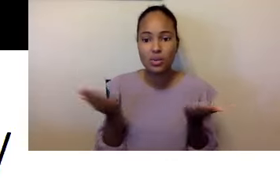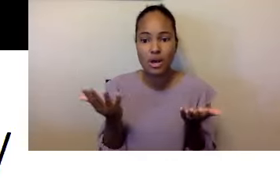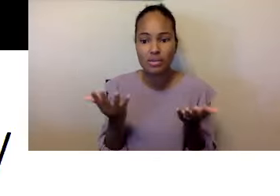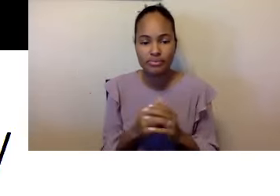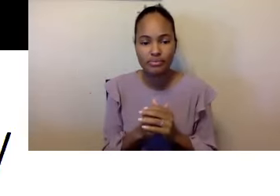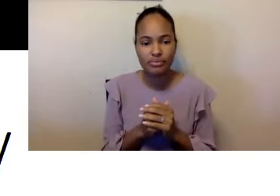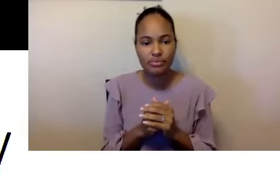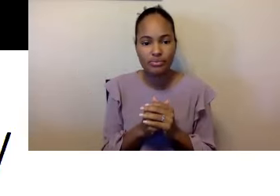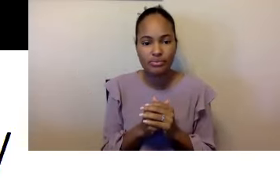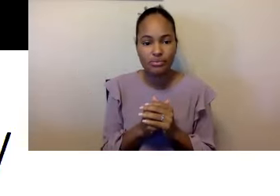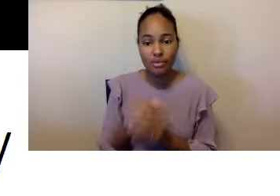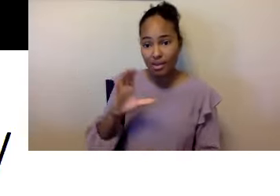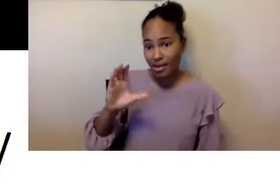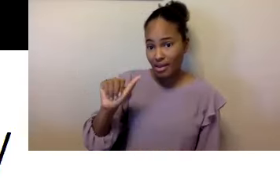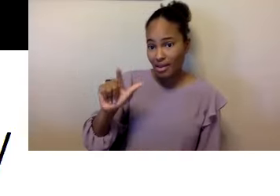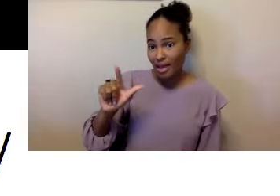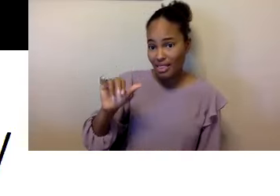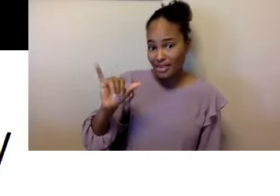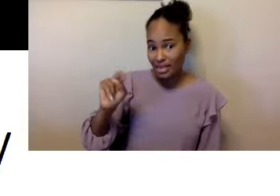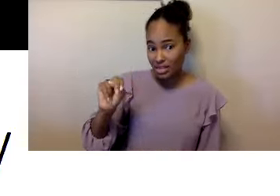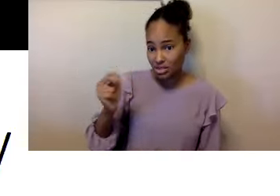Well, Calvin, do you want to take that one first?